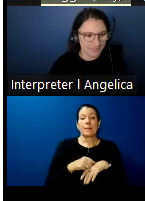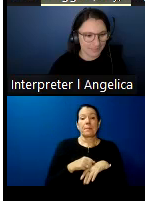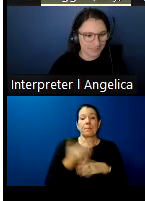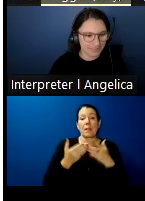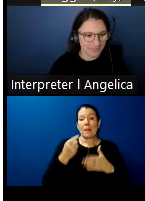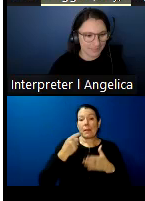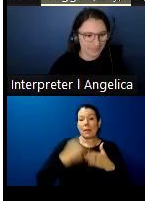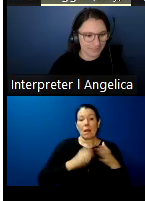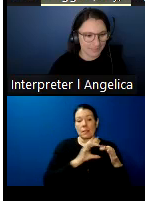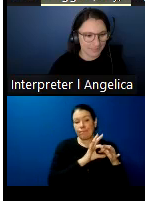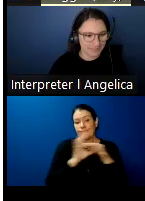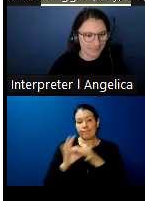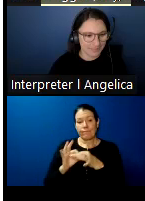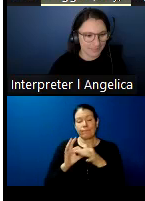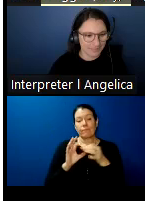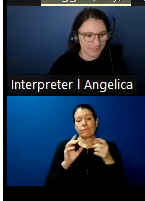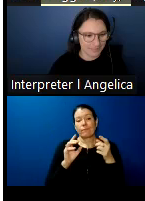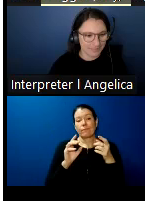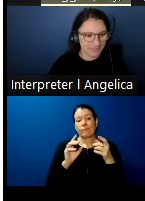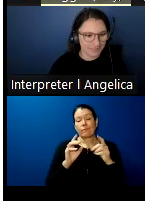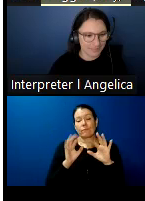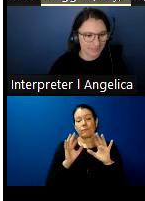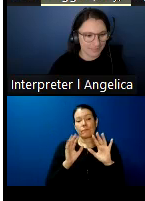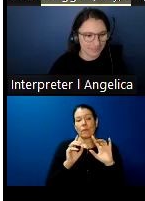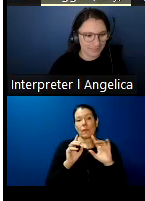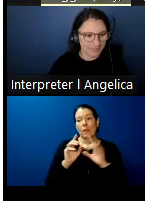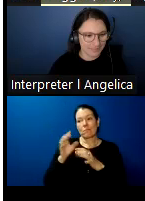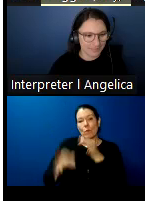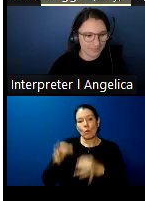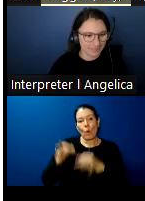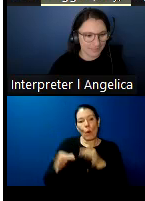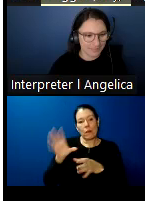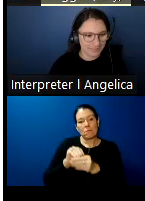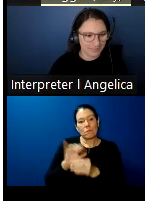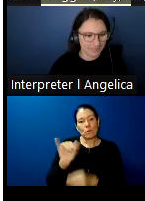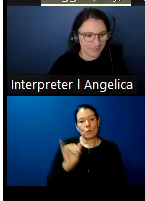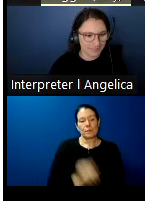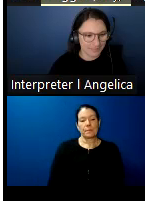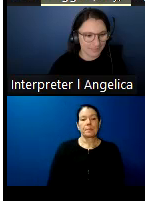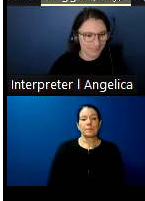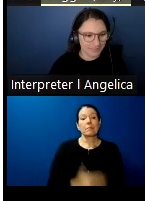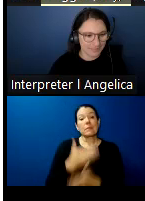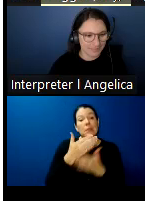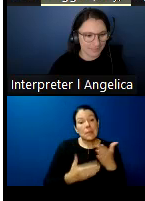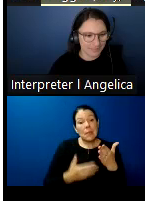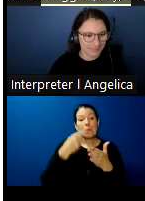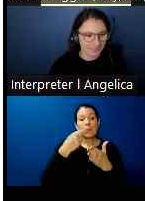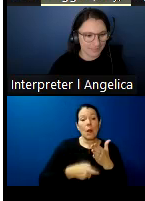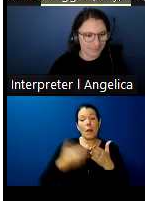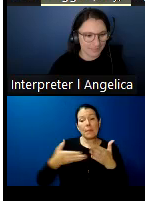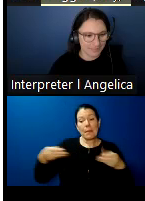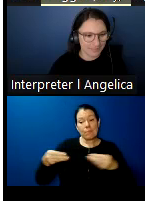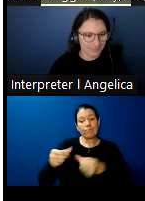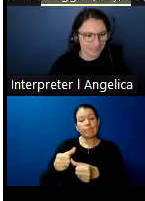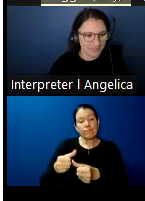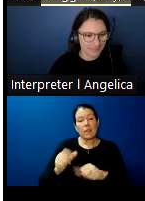costs associated with going to court if they're involved in that process. Some of those costs may be reimbursed,